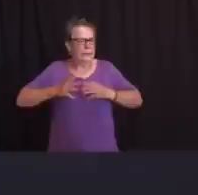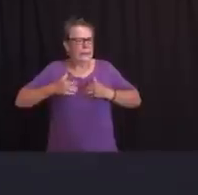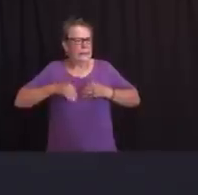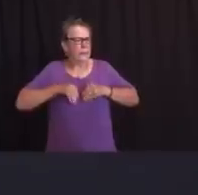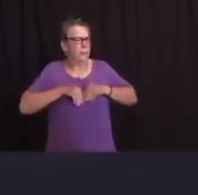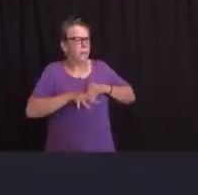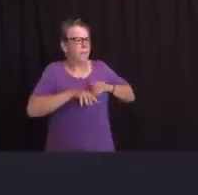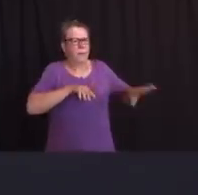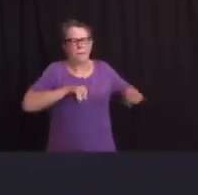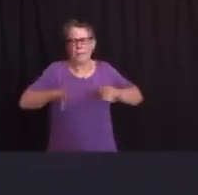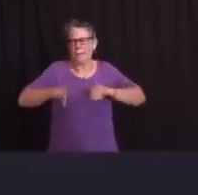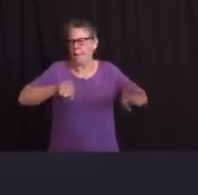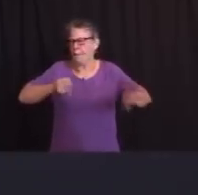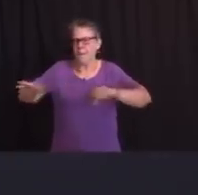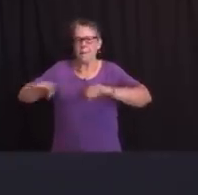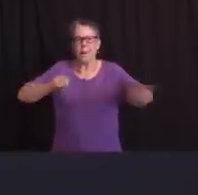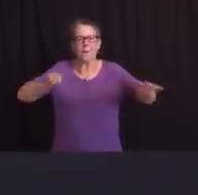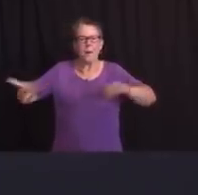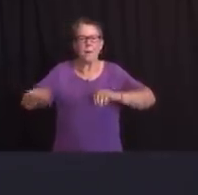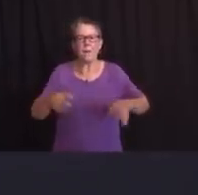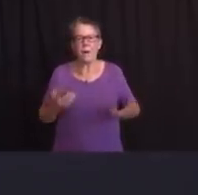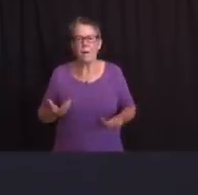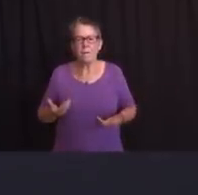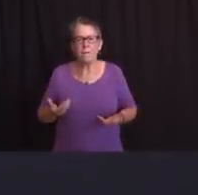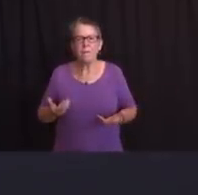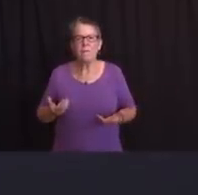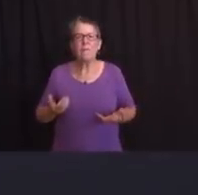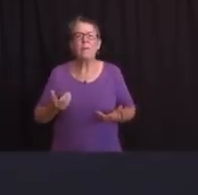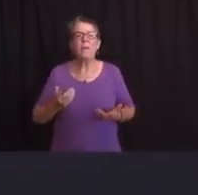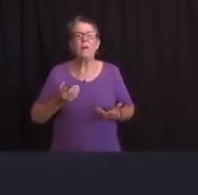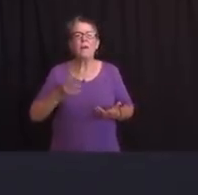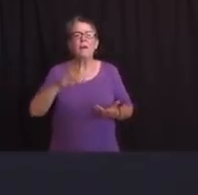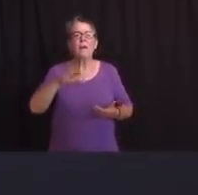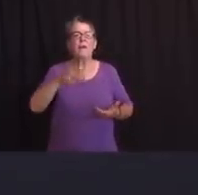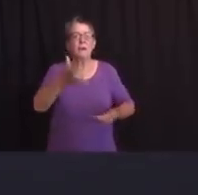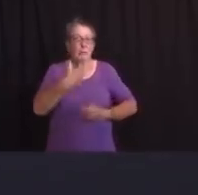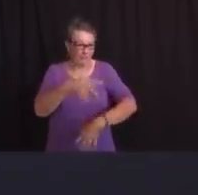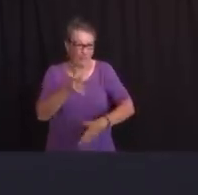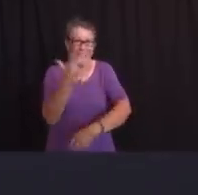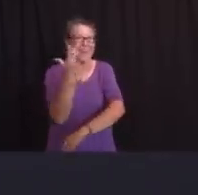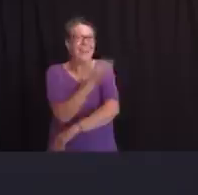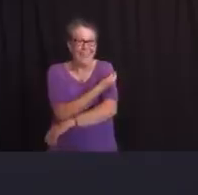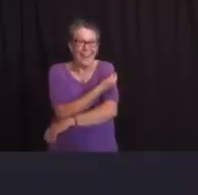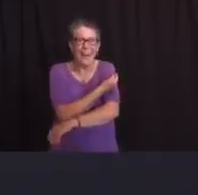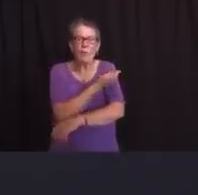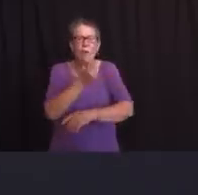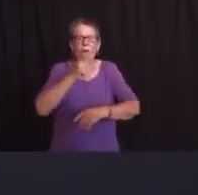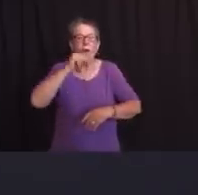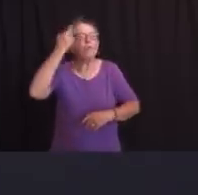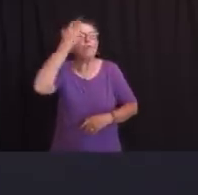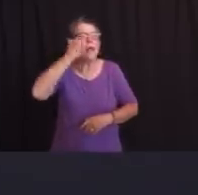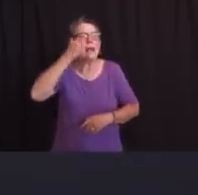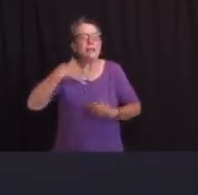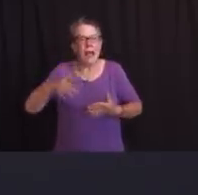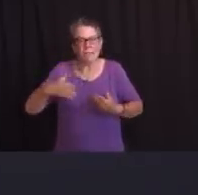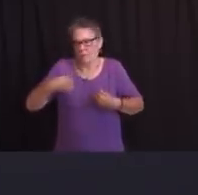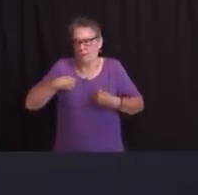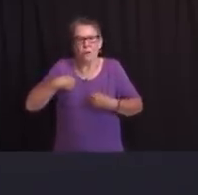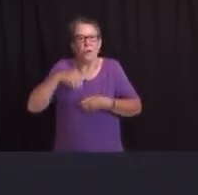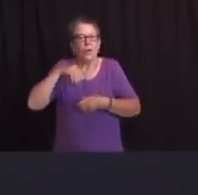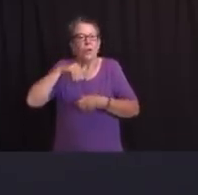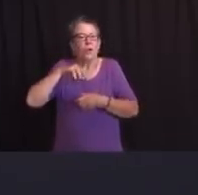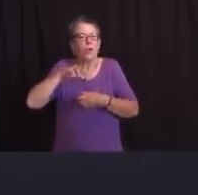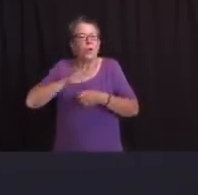with Delta can transmit the virus. This data informed CDC's updated recommendation that everyone should